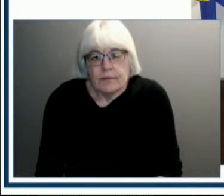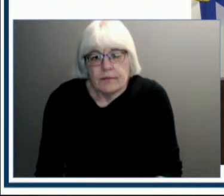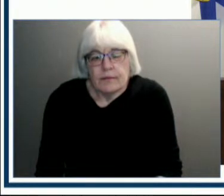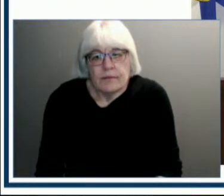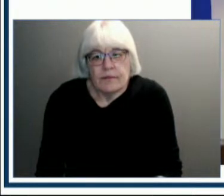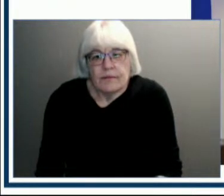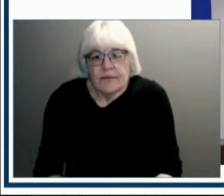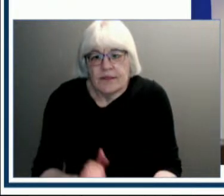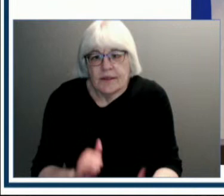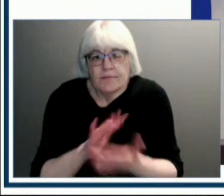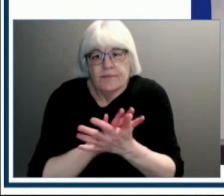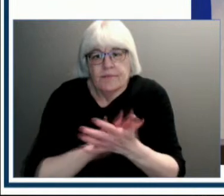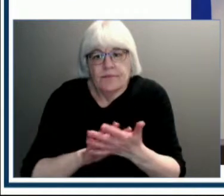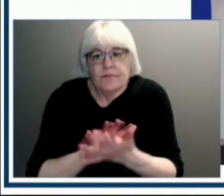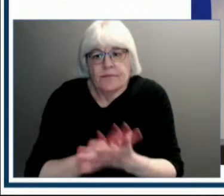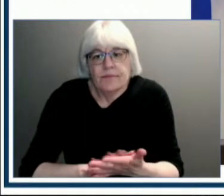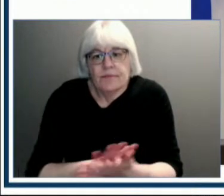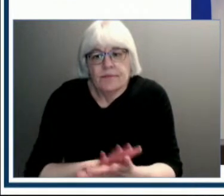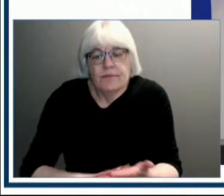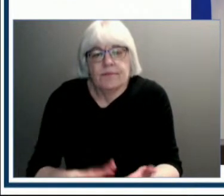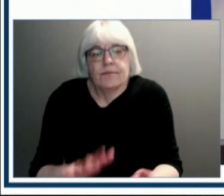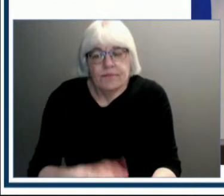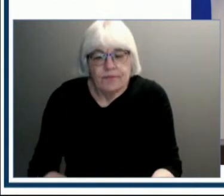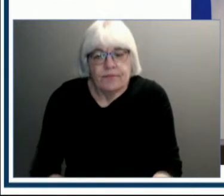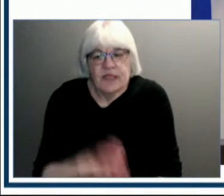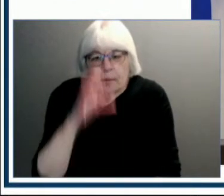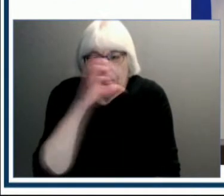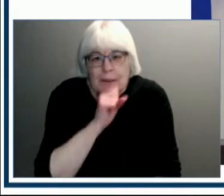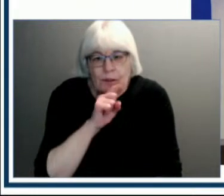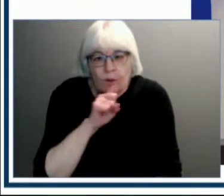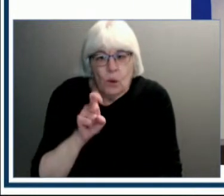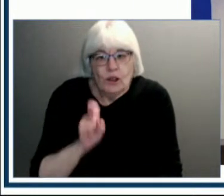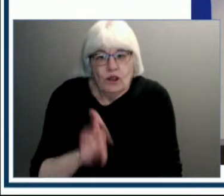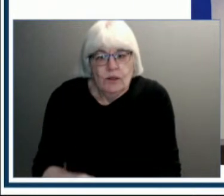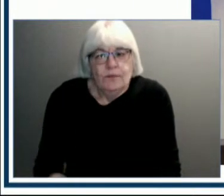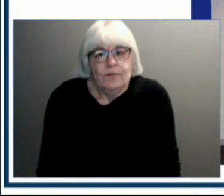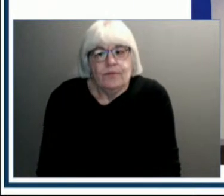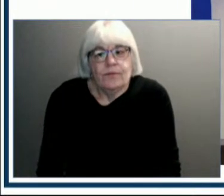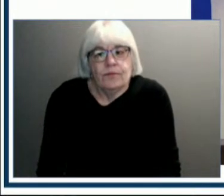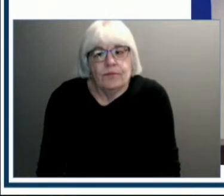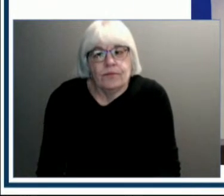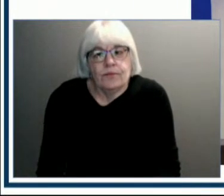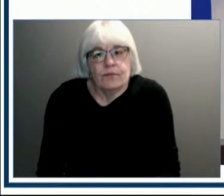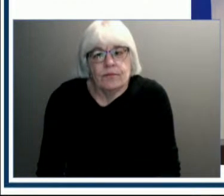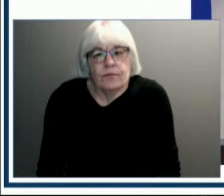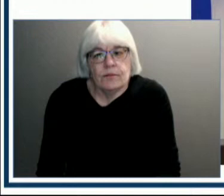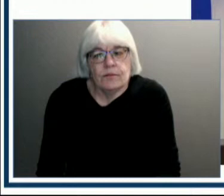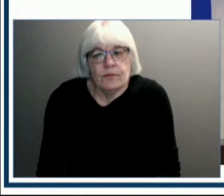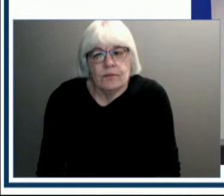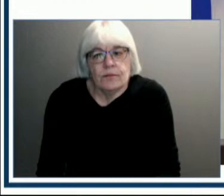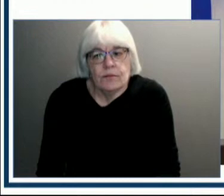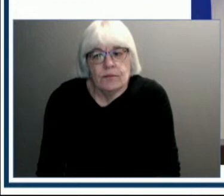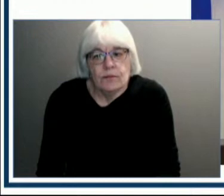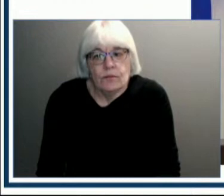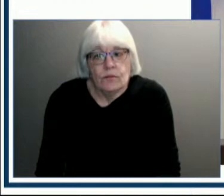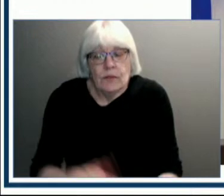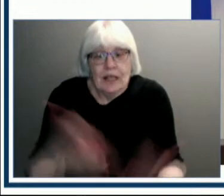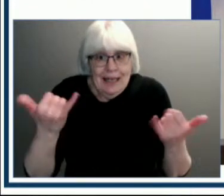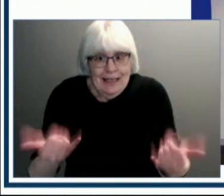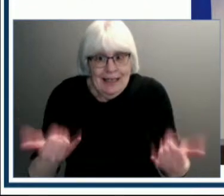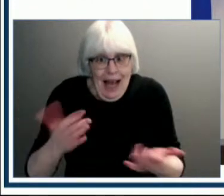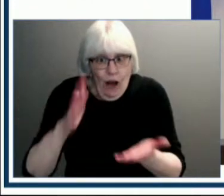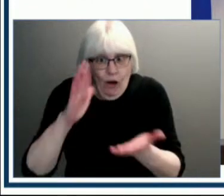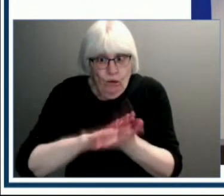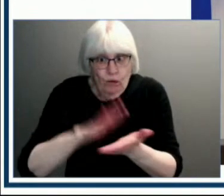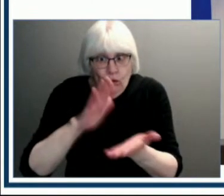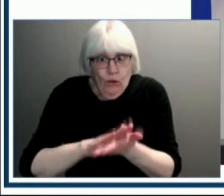So we delayed the in-person learning, except for the learning centers, until the 17th. We're asking for online